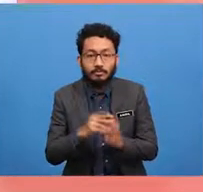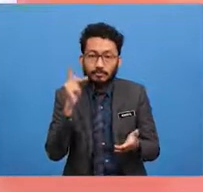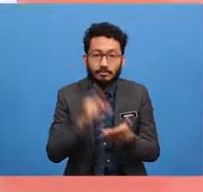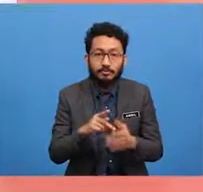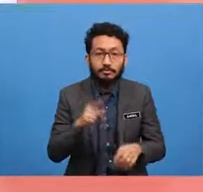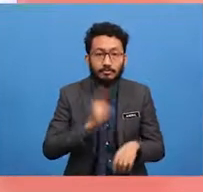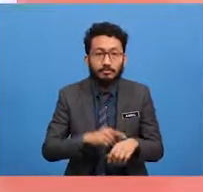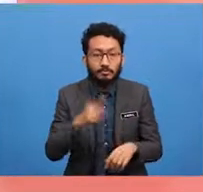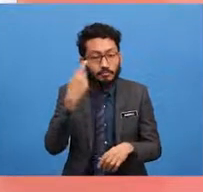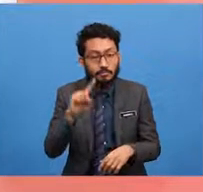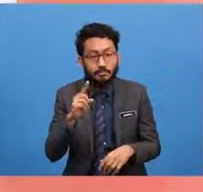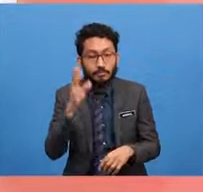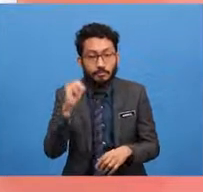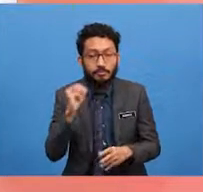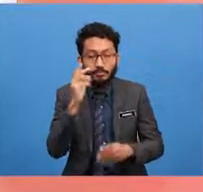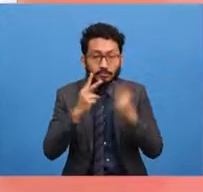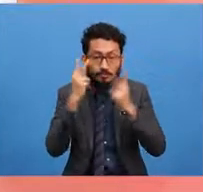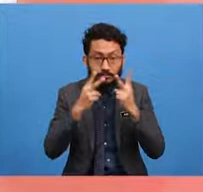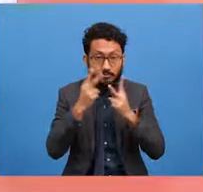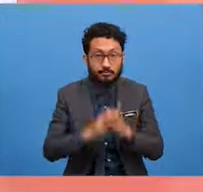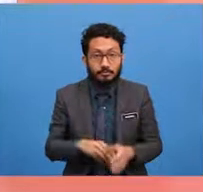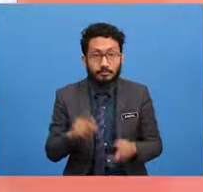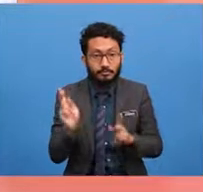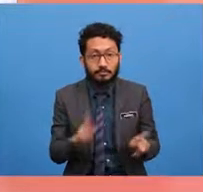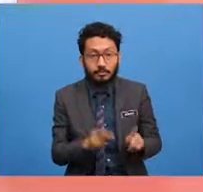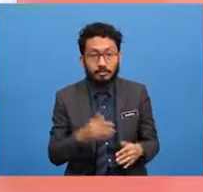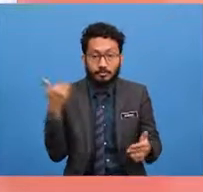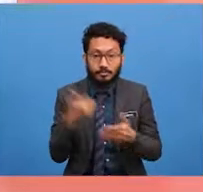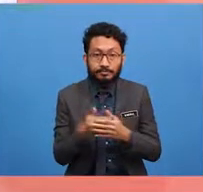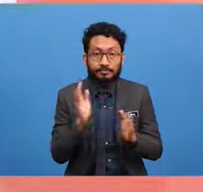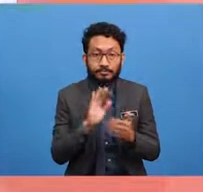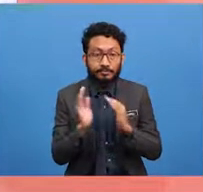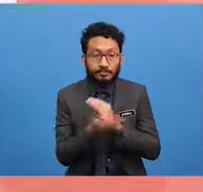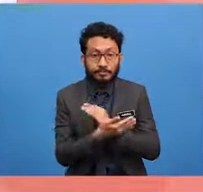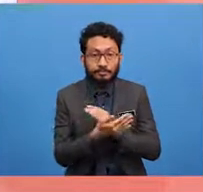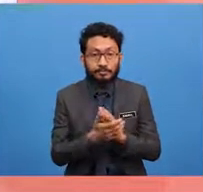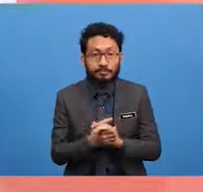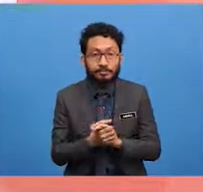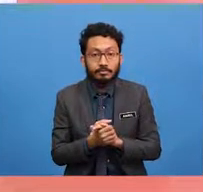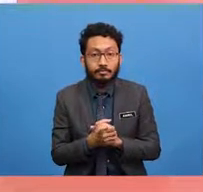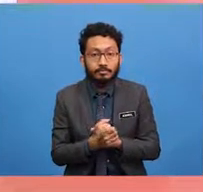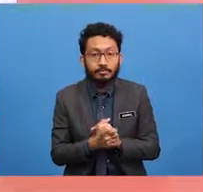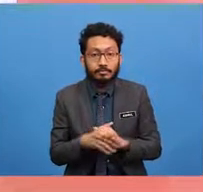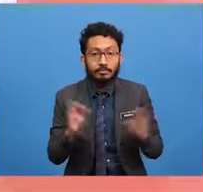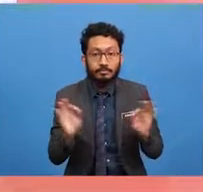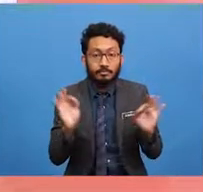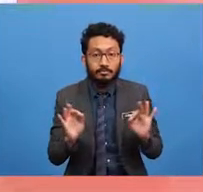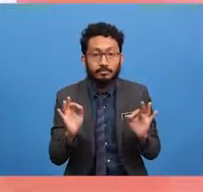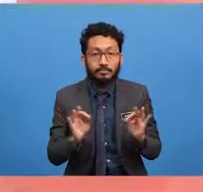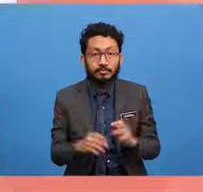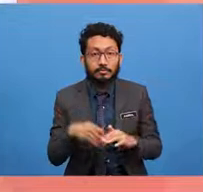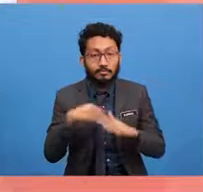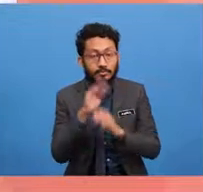for him or not. I plan to arrive by train sometime on Friday afternoon, and I